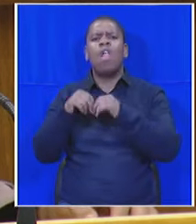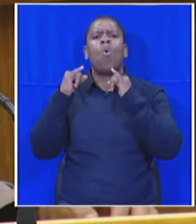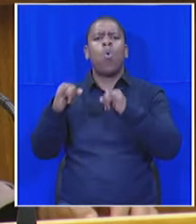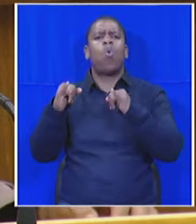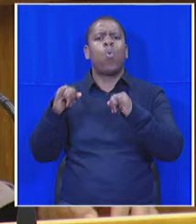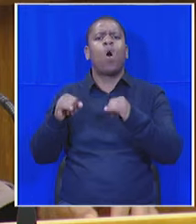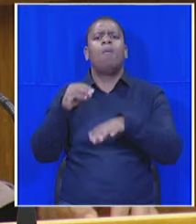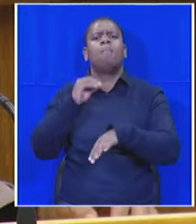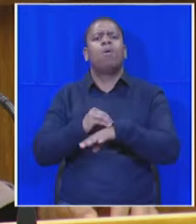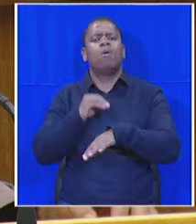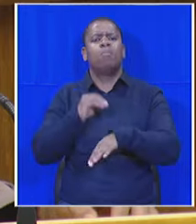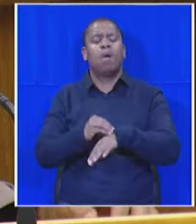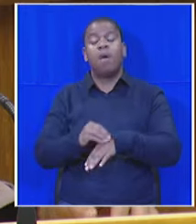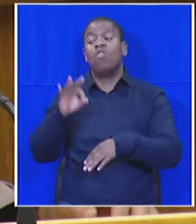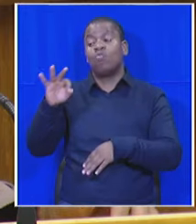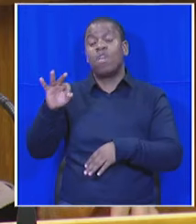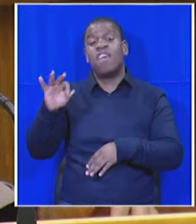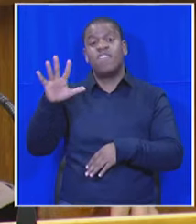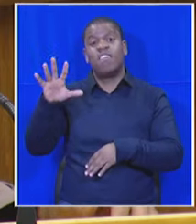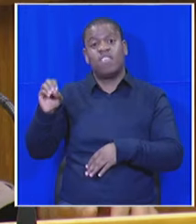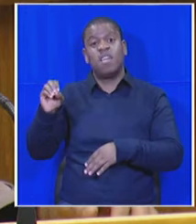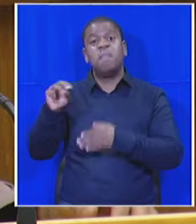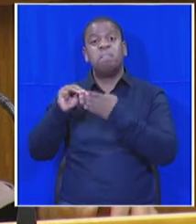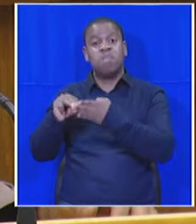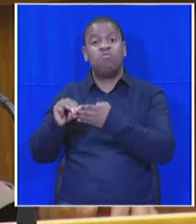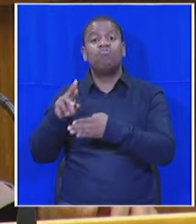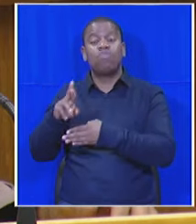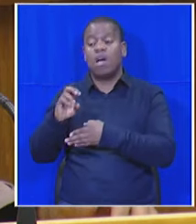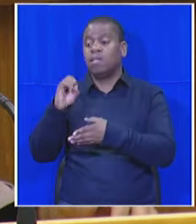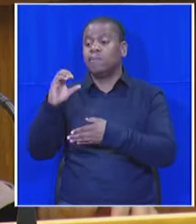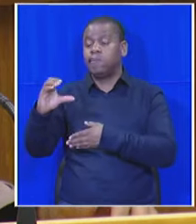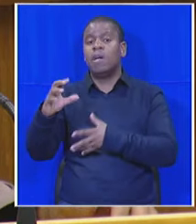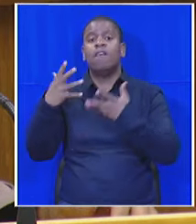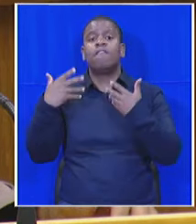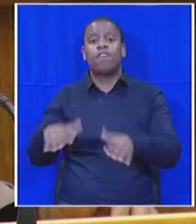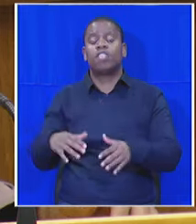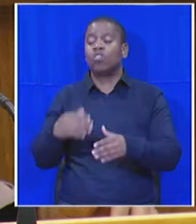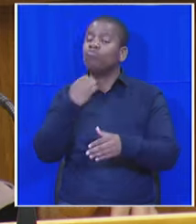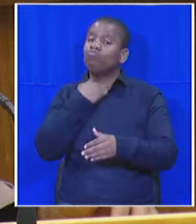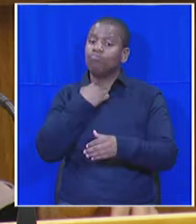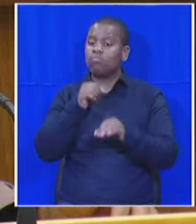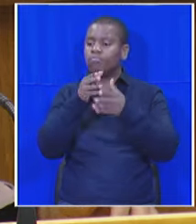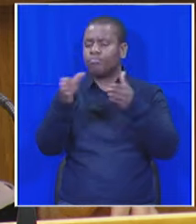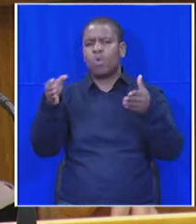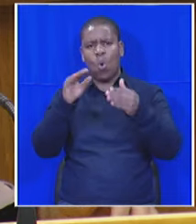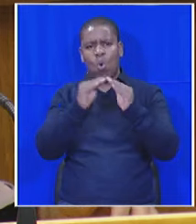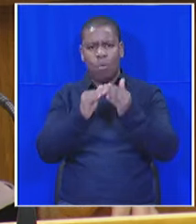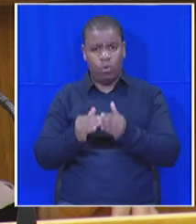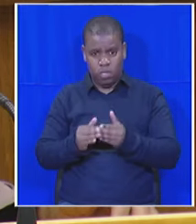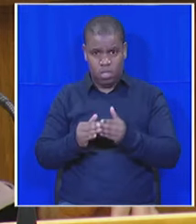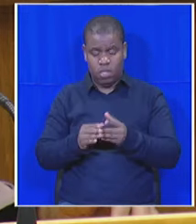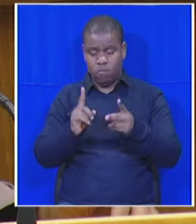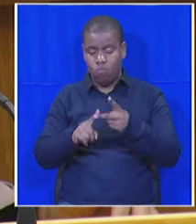Just 305.3 million rand has been made available for drought relief, while requests